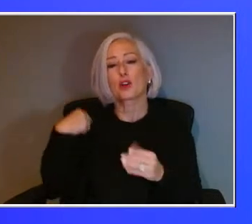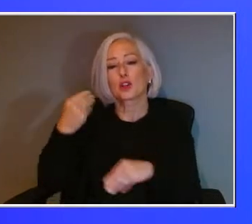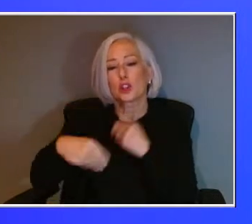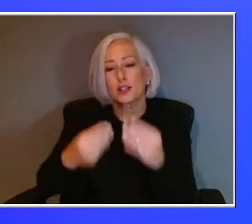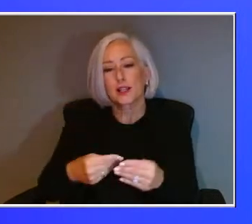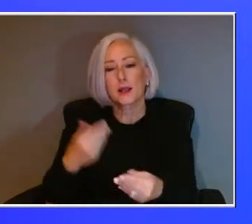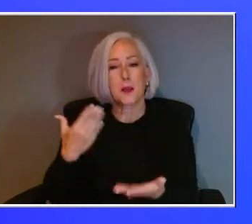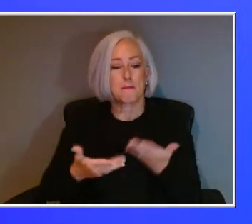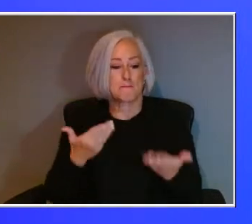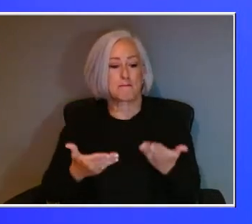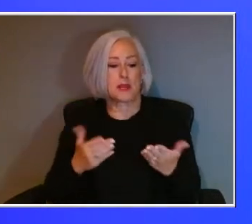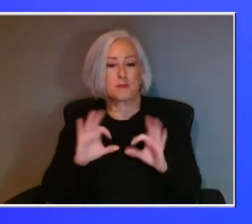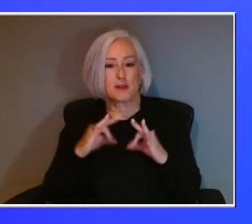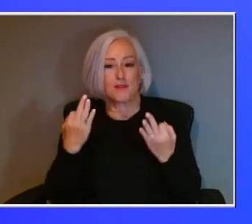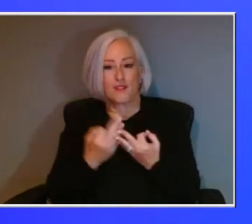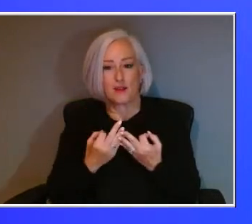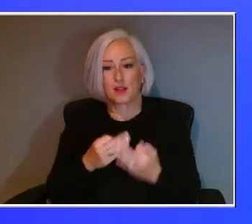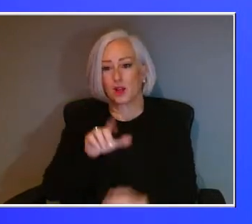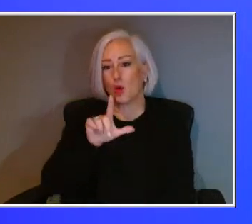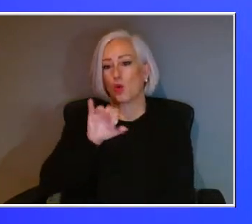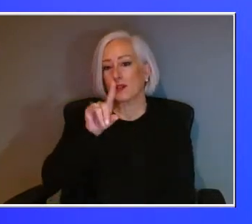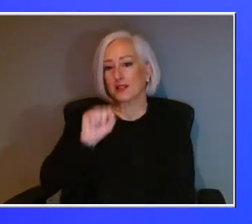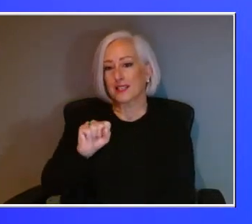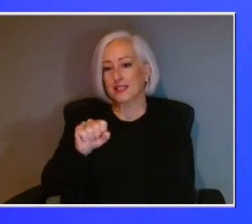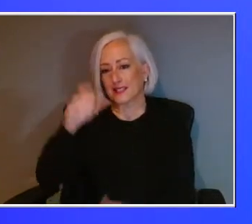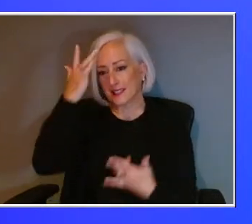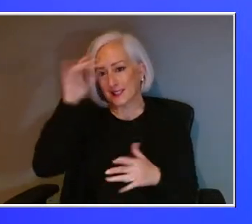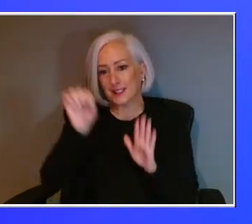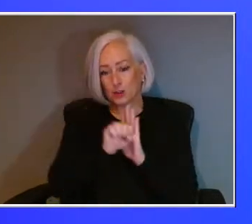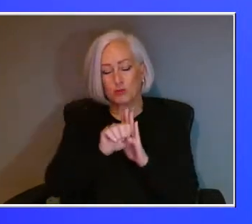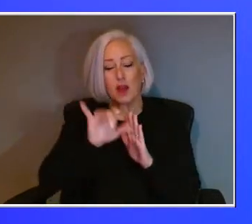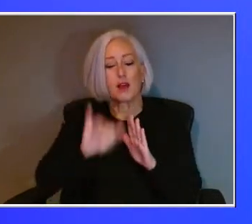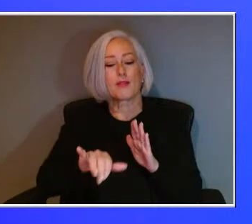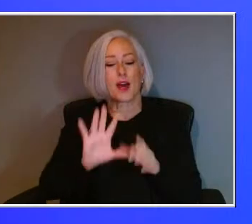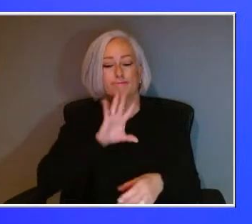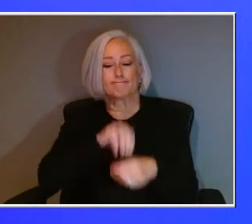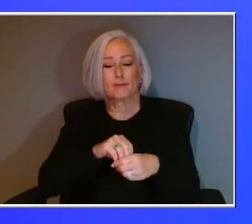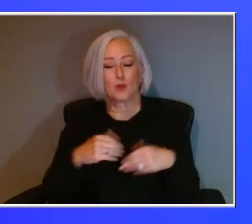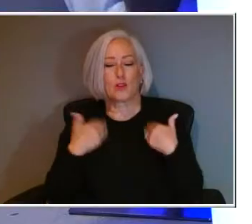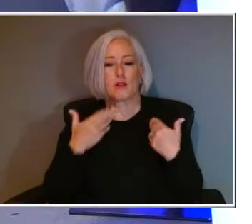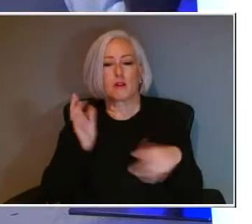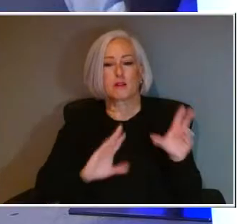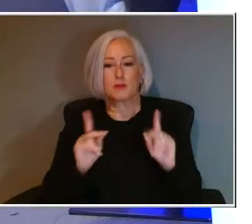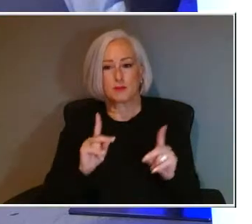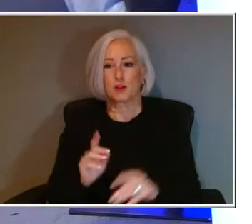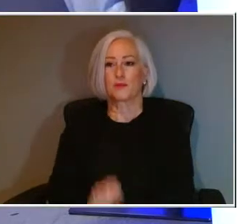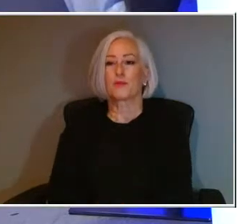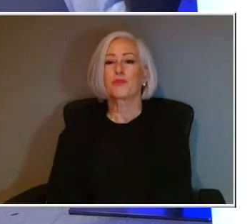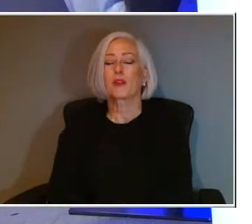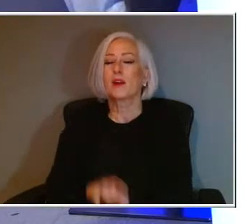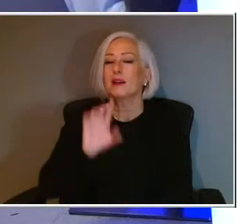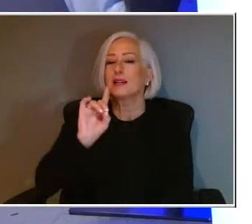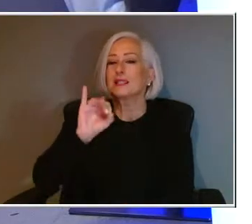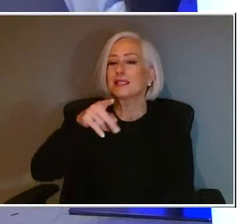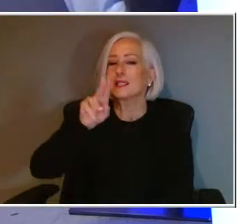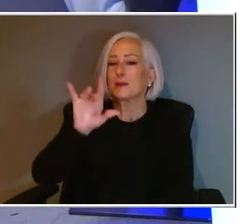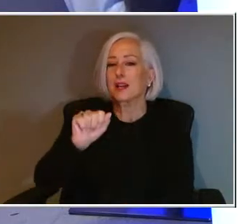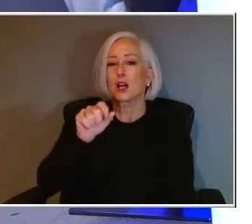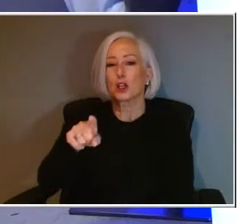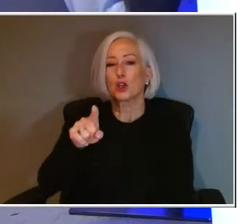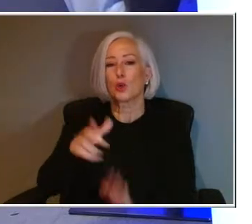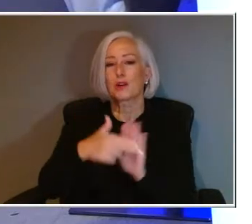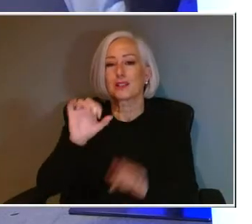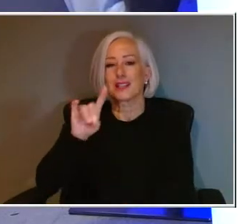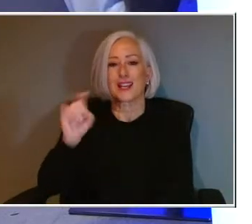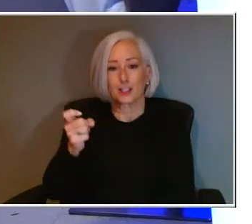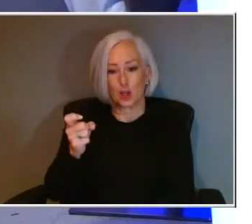such as Lynch syndrome, and that is associated with cancer in younger population. So Deepika, you were diagnosed 5 years ago, just 36 years